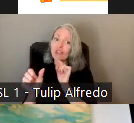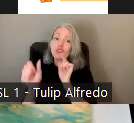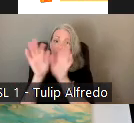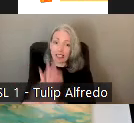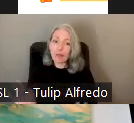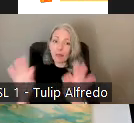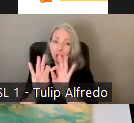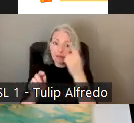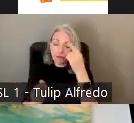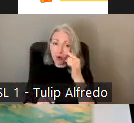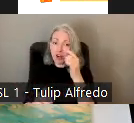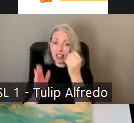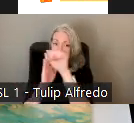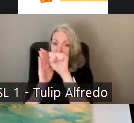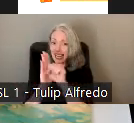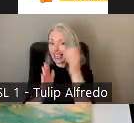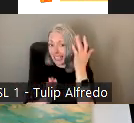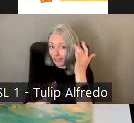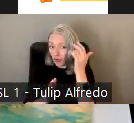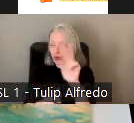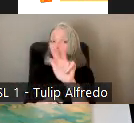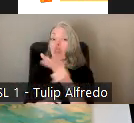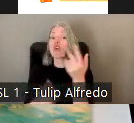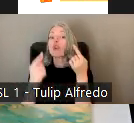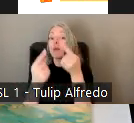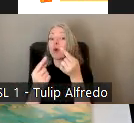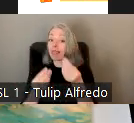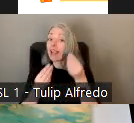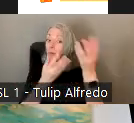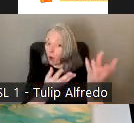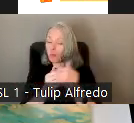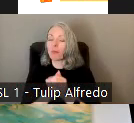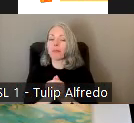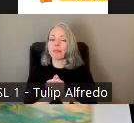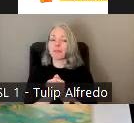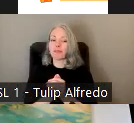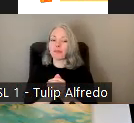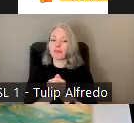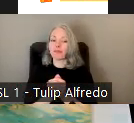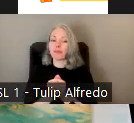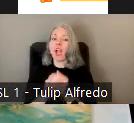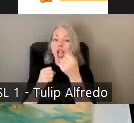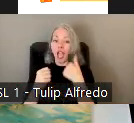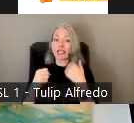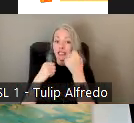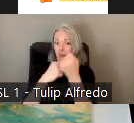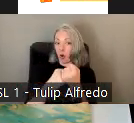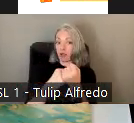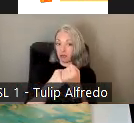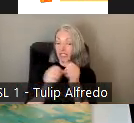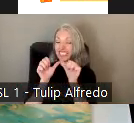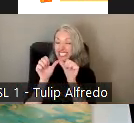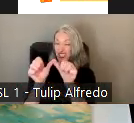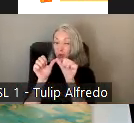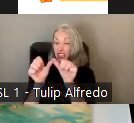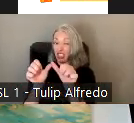of California. And then a third is I would definitely I would definitely support the continuation of,